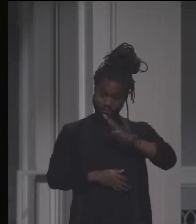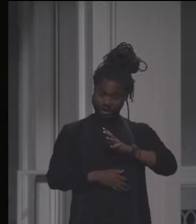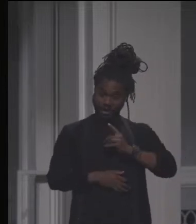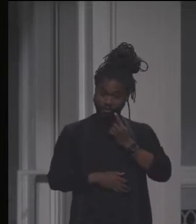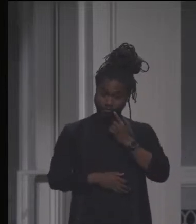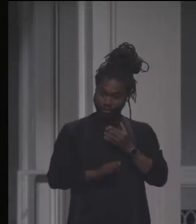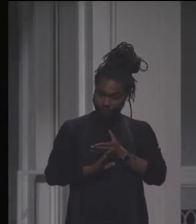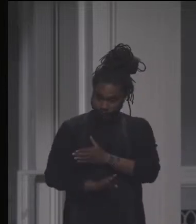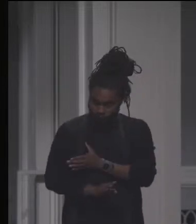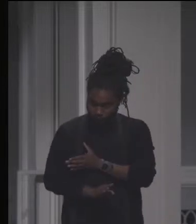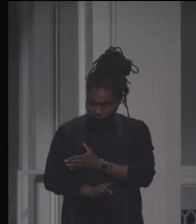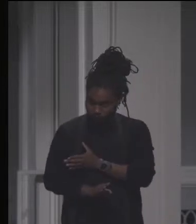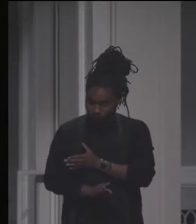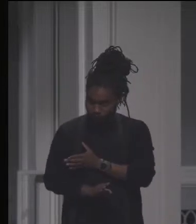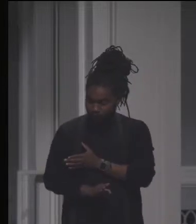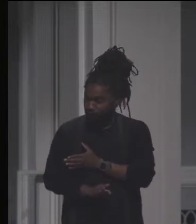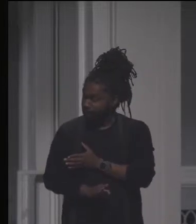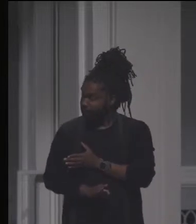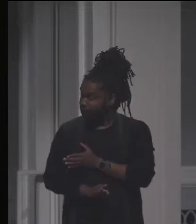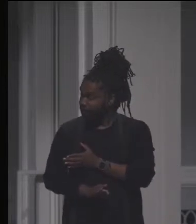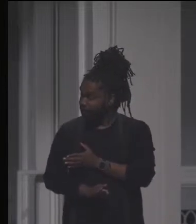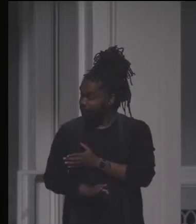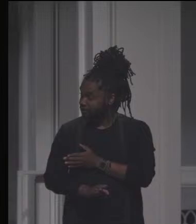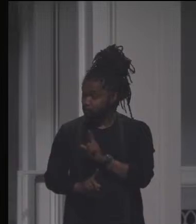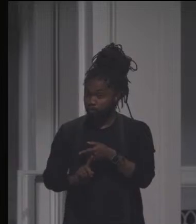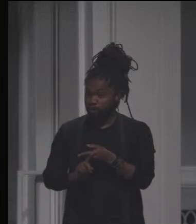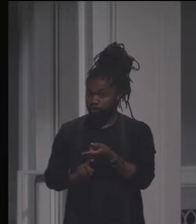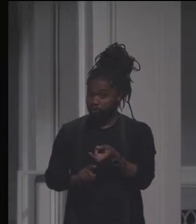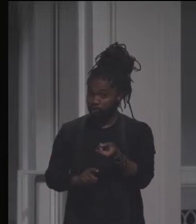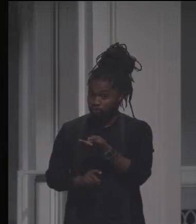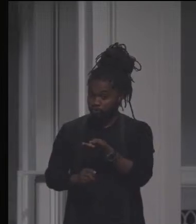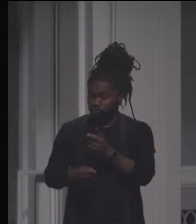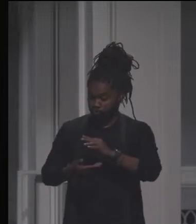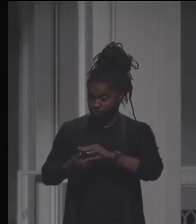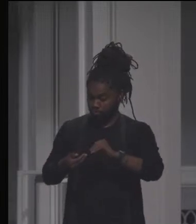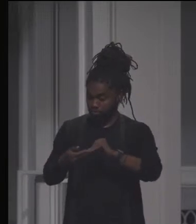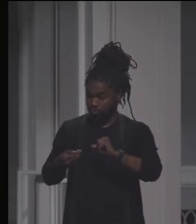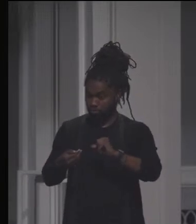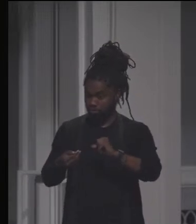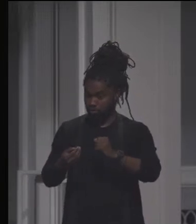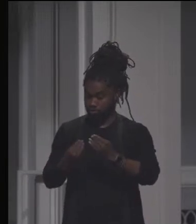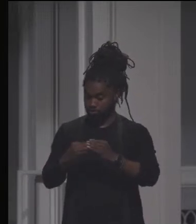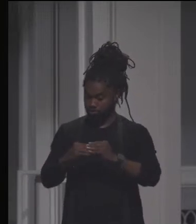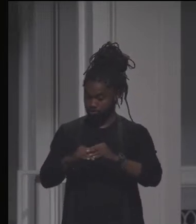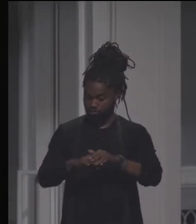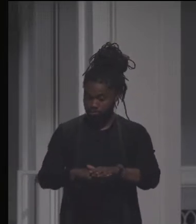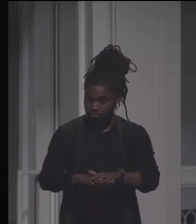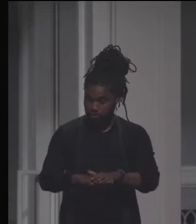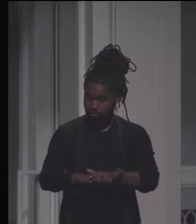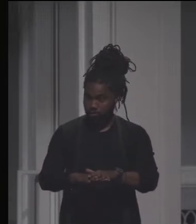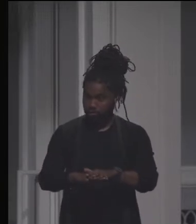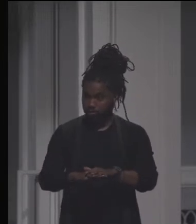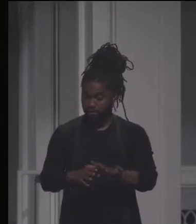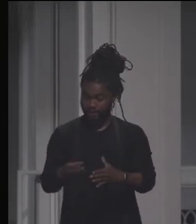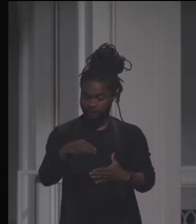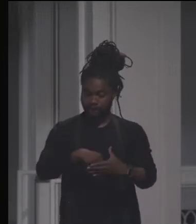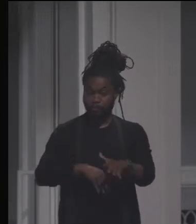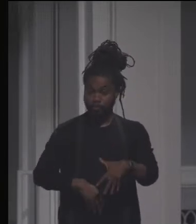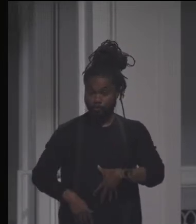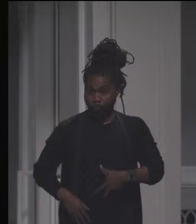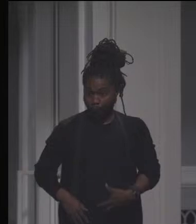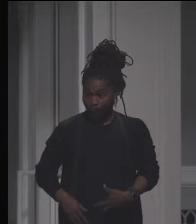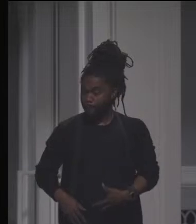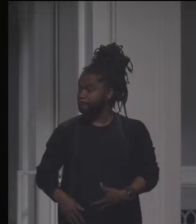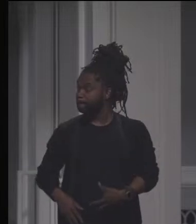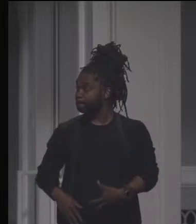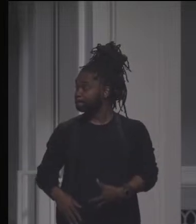before. And the semen which he left with her, she put into your womb in the